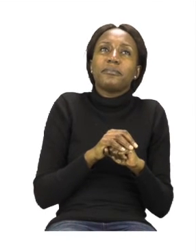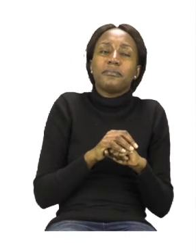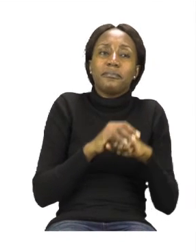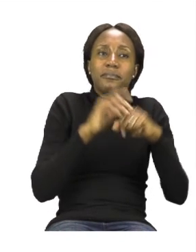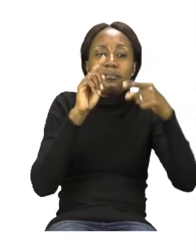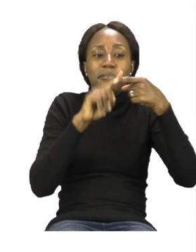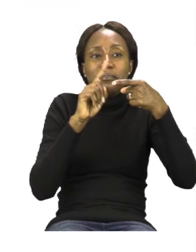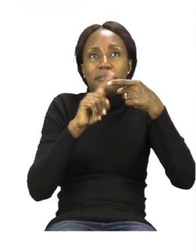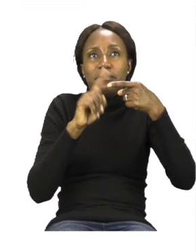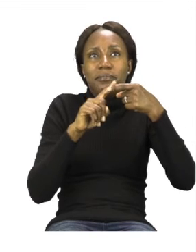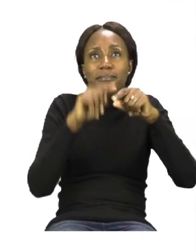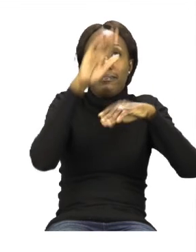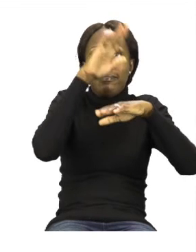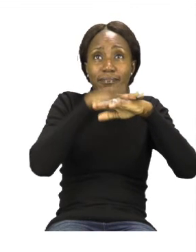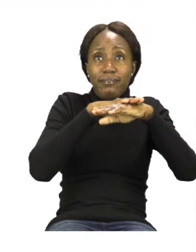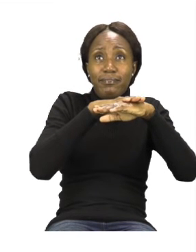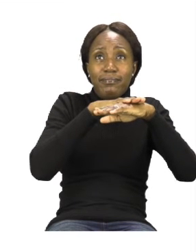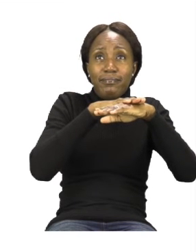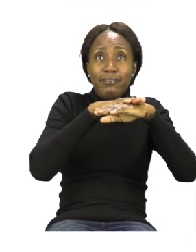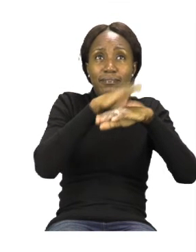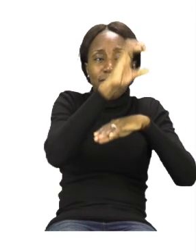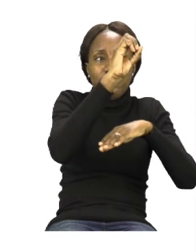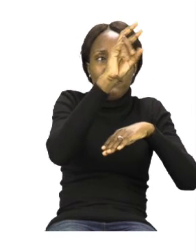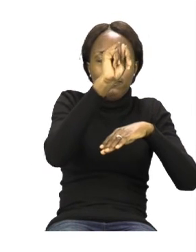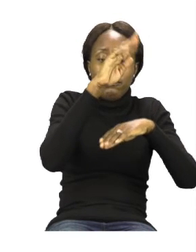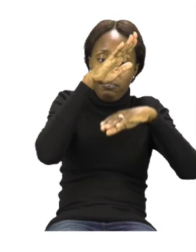are on,